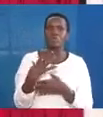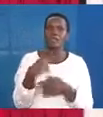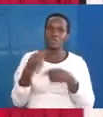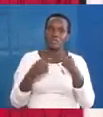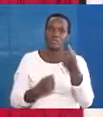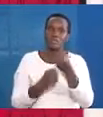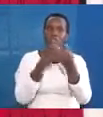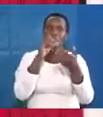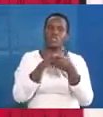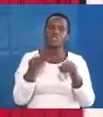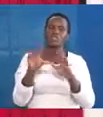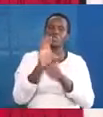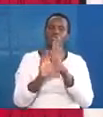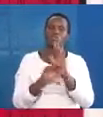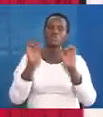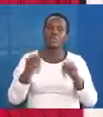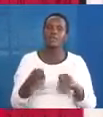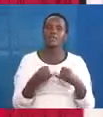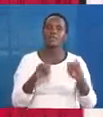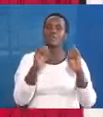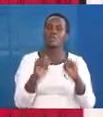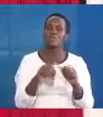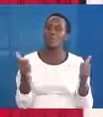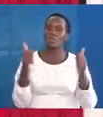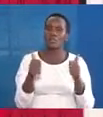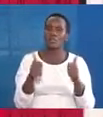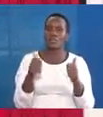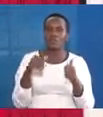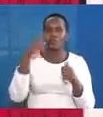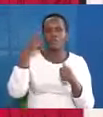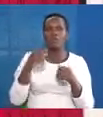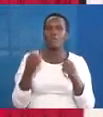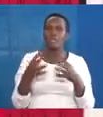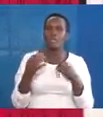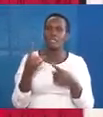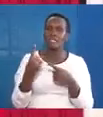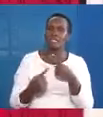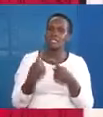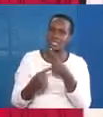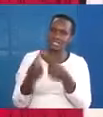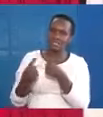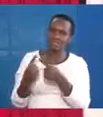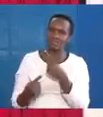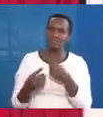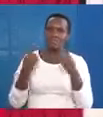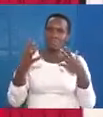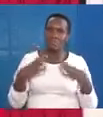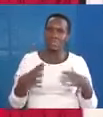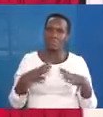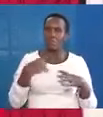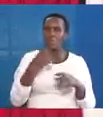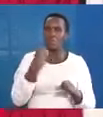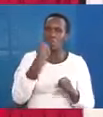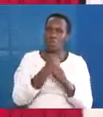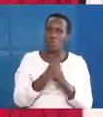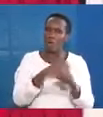alive. For decades, many heroes and heroines woke up wishing us